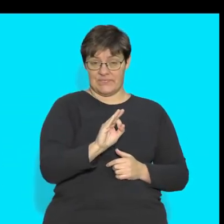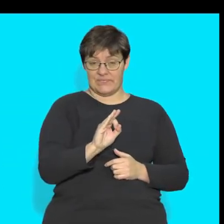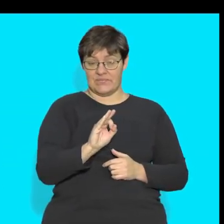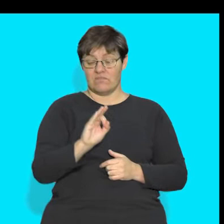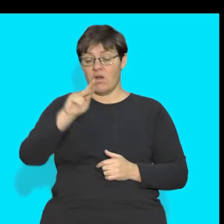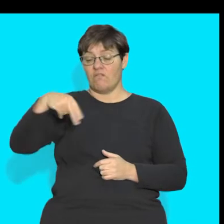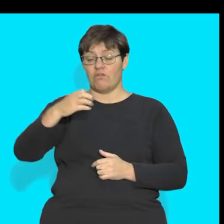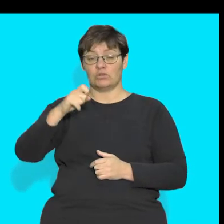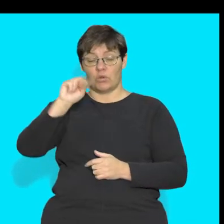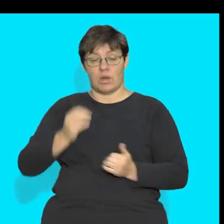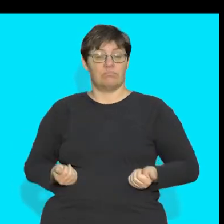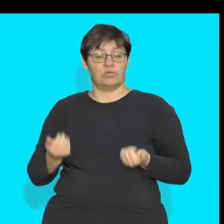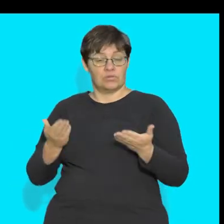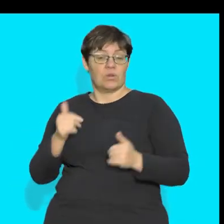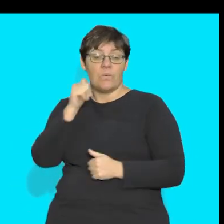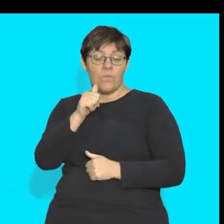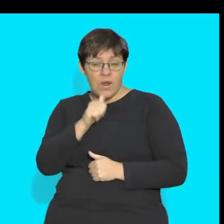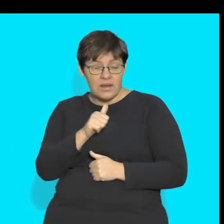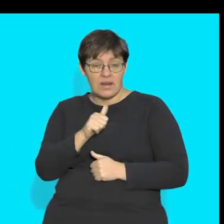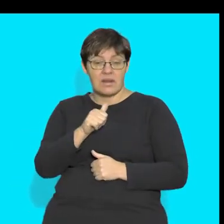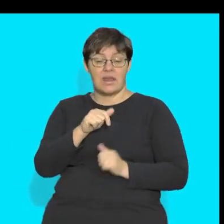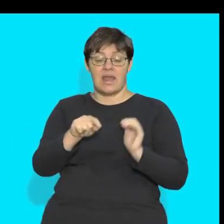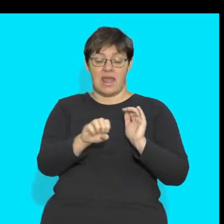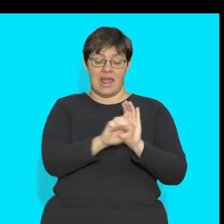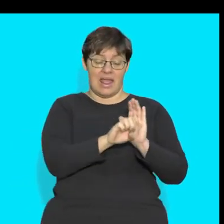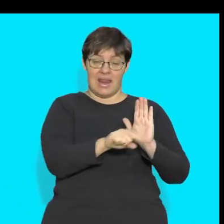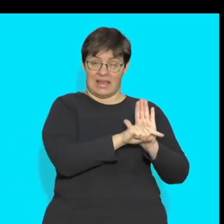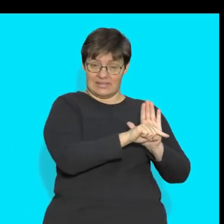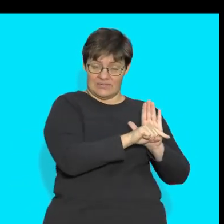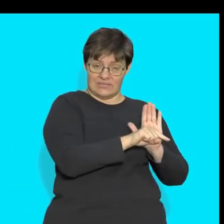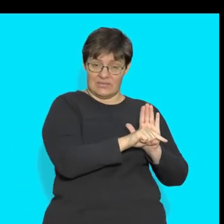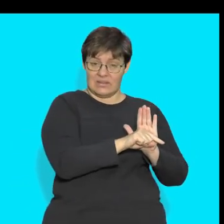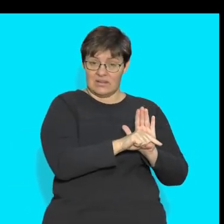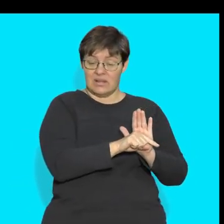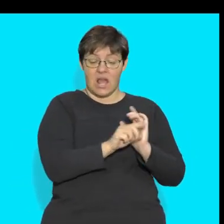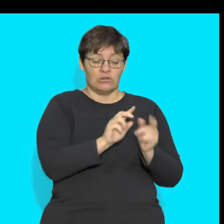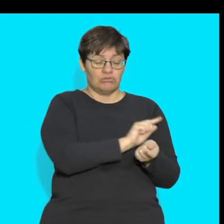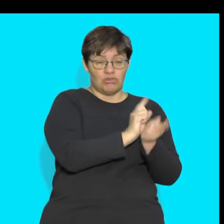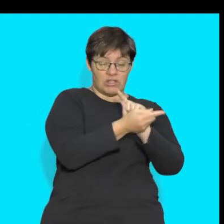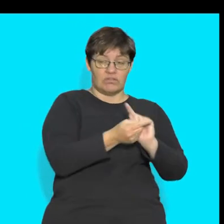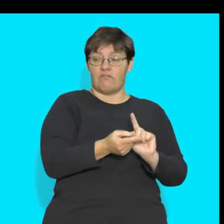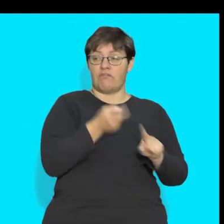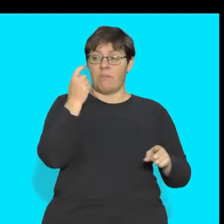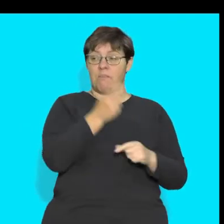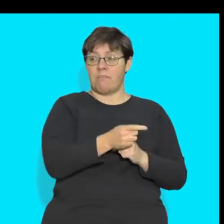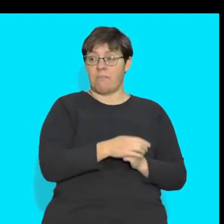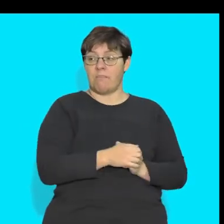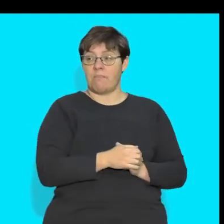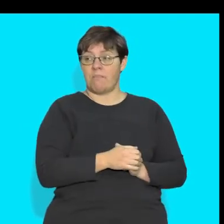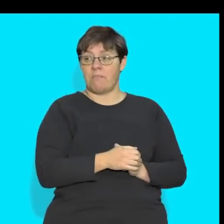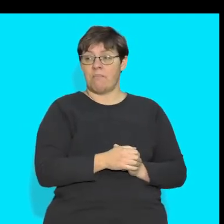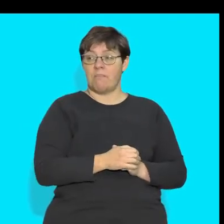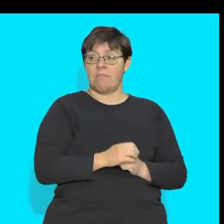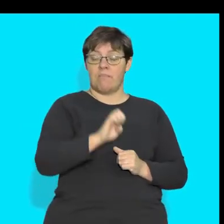a photon produced when an electron in an excited atom makes a transition from